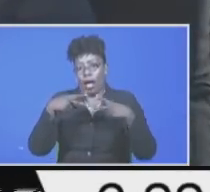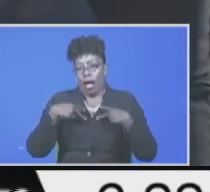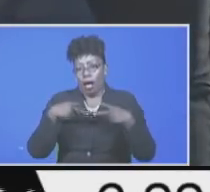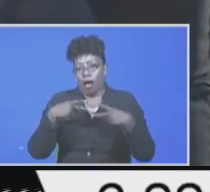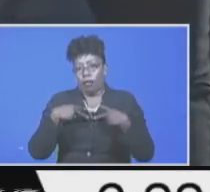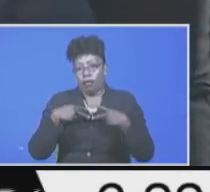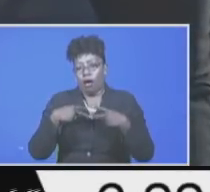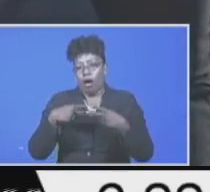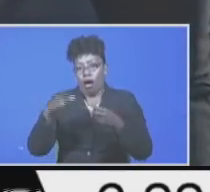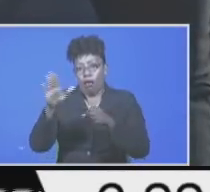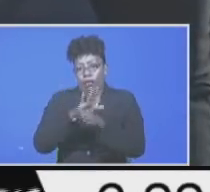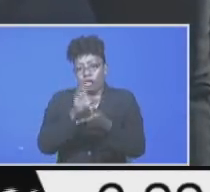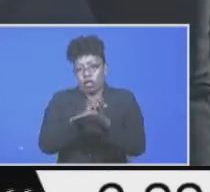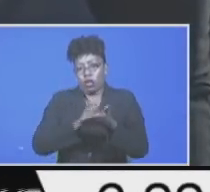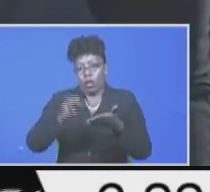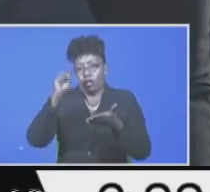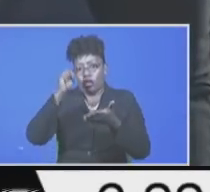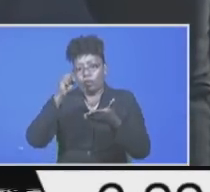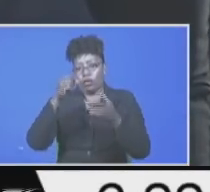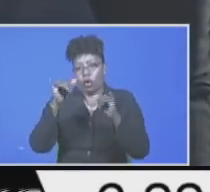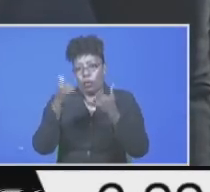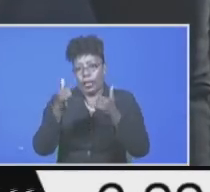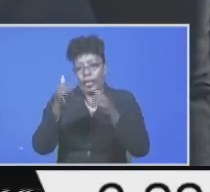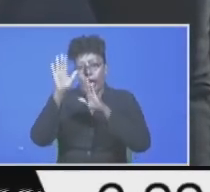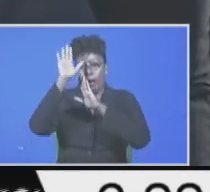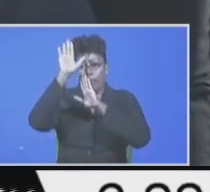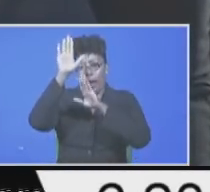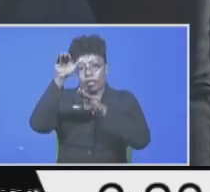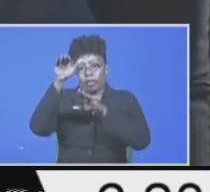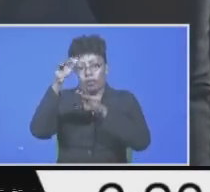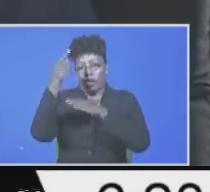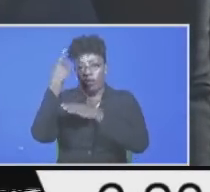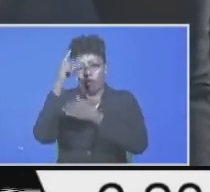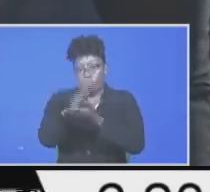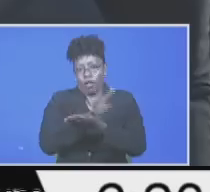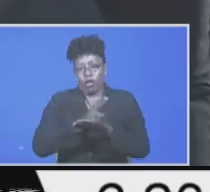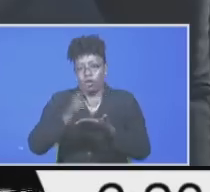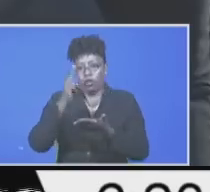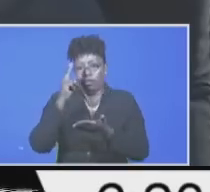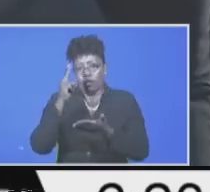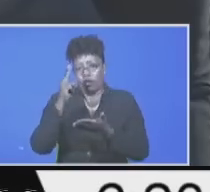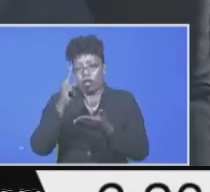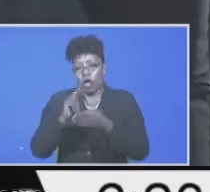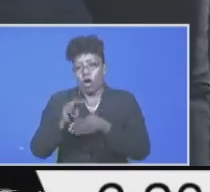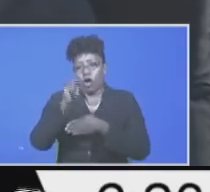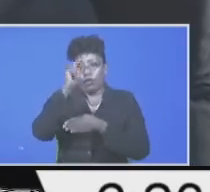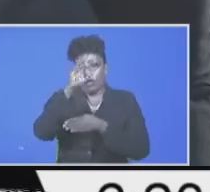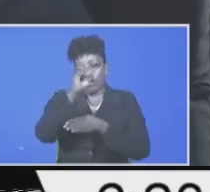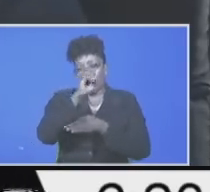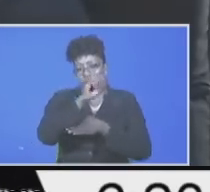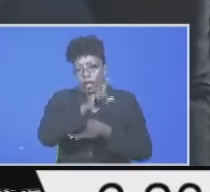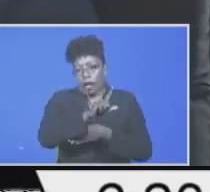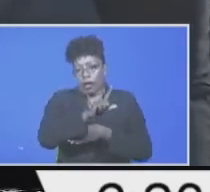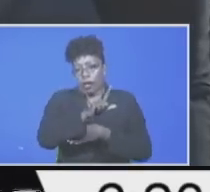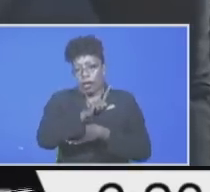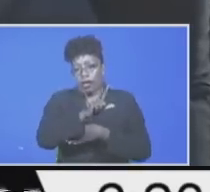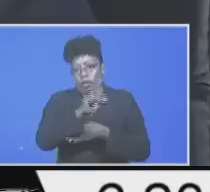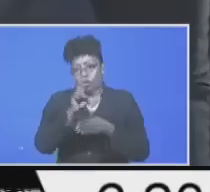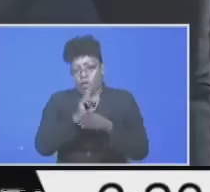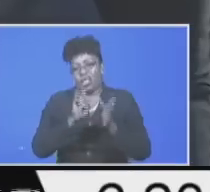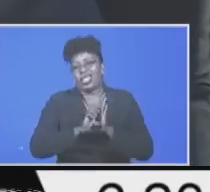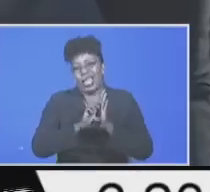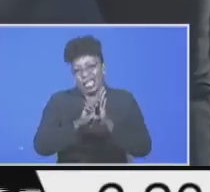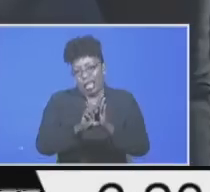ride scholarship to go play basketball for the University of North Carolina, let's just use that one as an